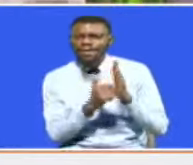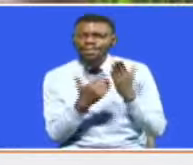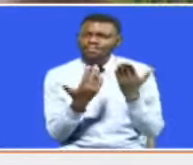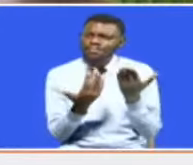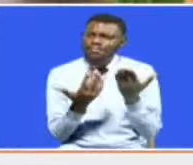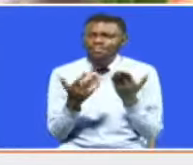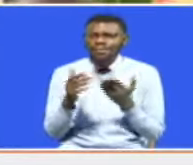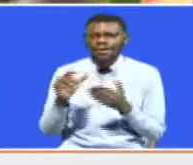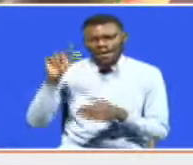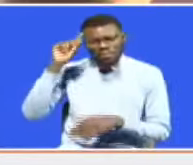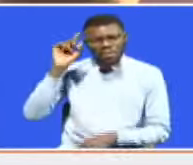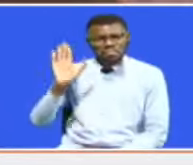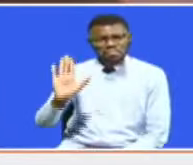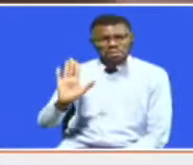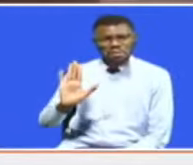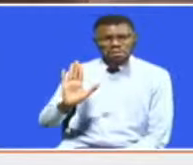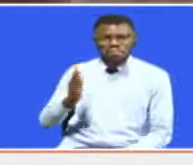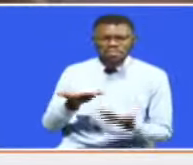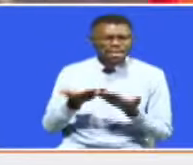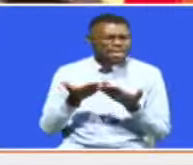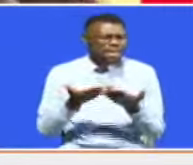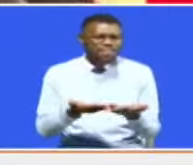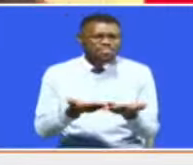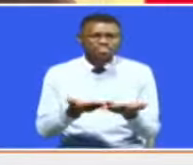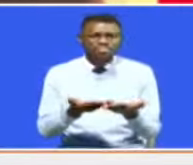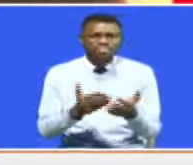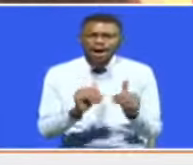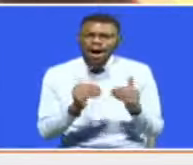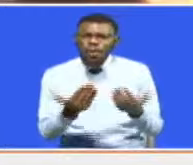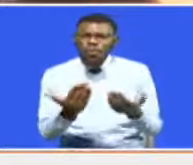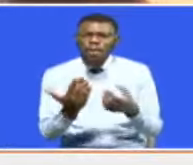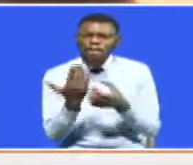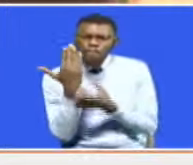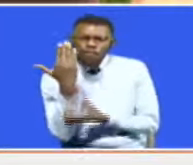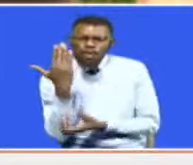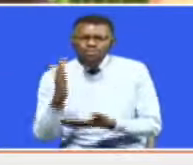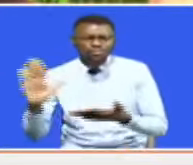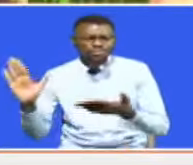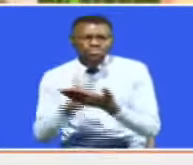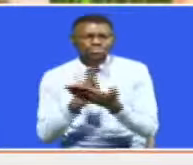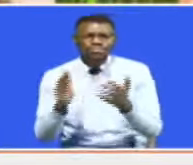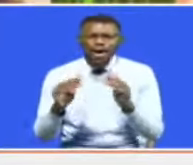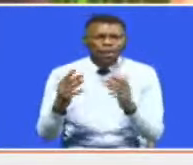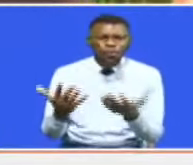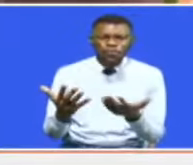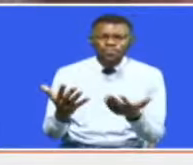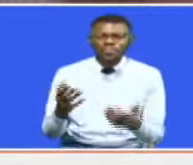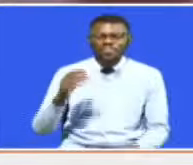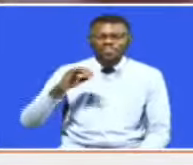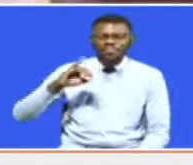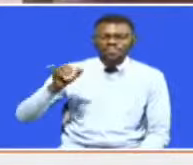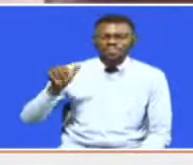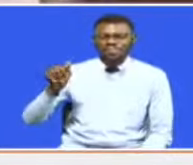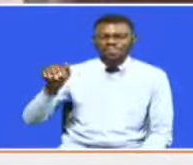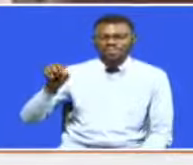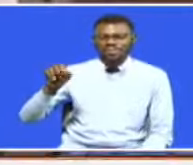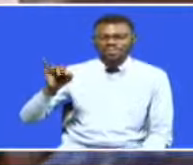Kenya Kwanza government will help alleviate poverty for many Kenyans. Jasmine